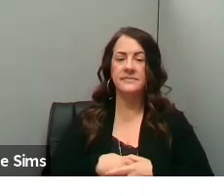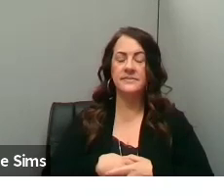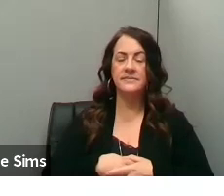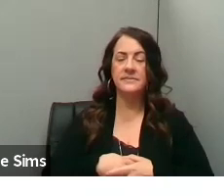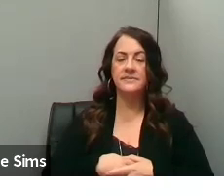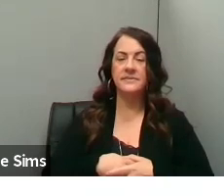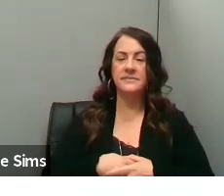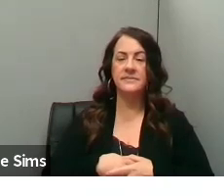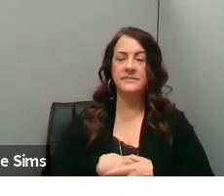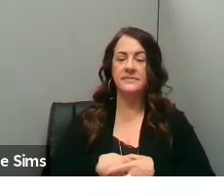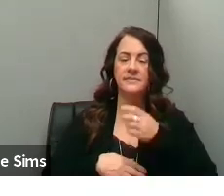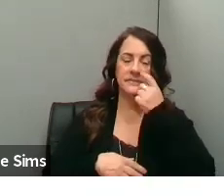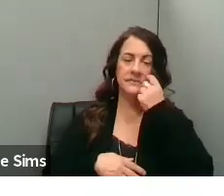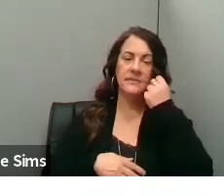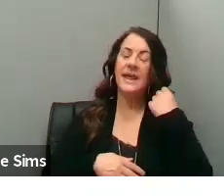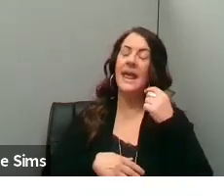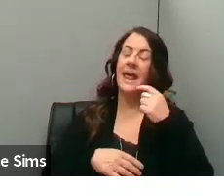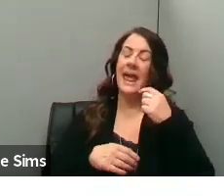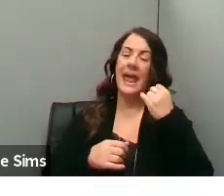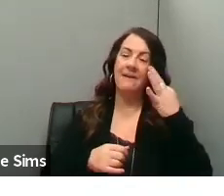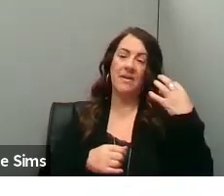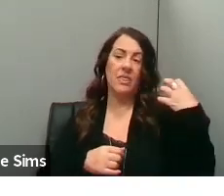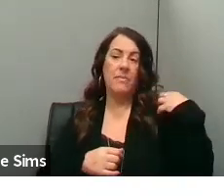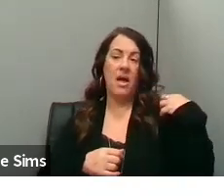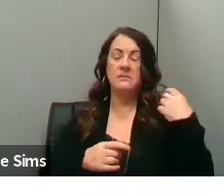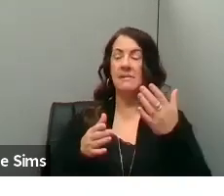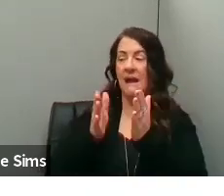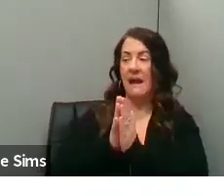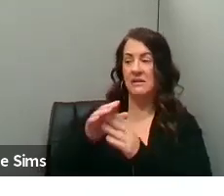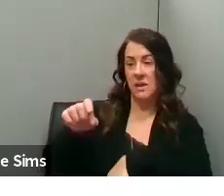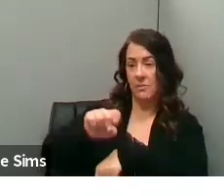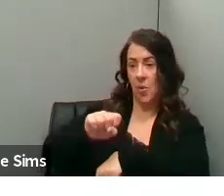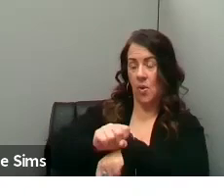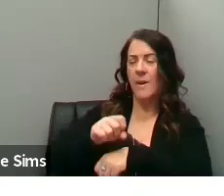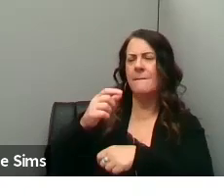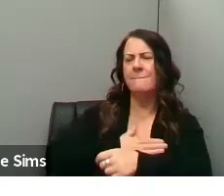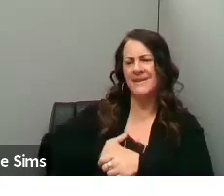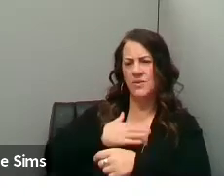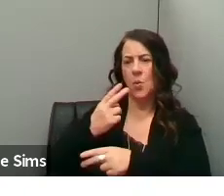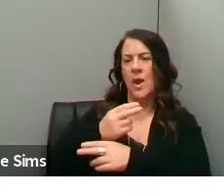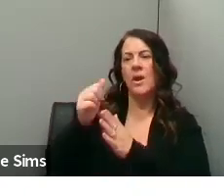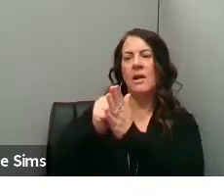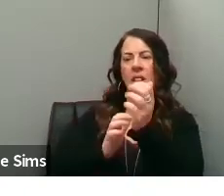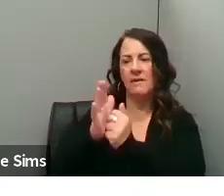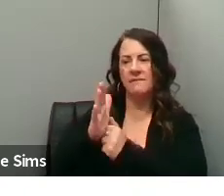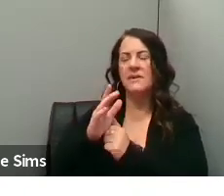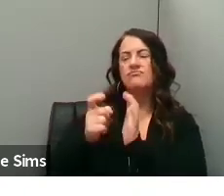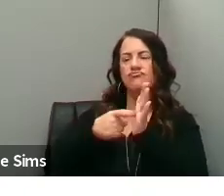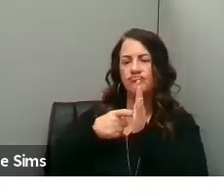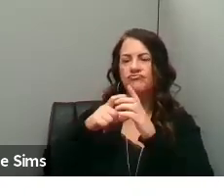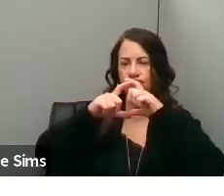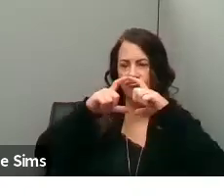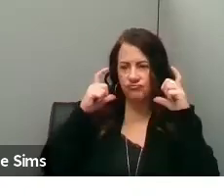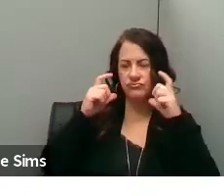So as a follow-up to that, Joe has asked Michael to wear gloves and a mask at work. Is